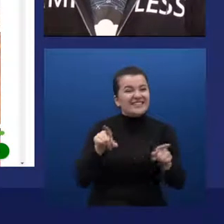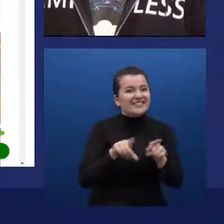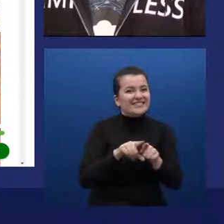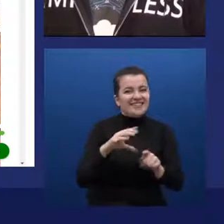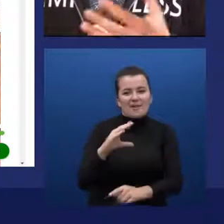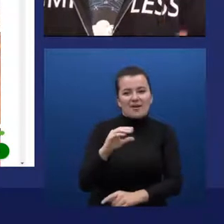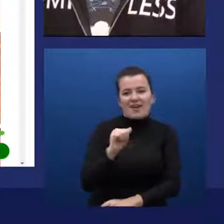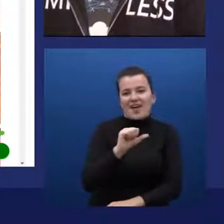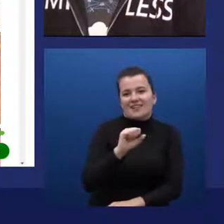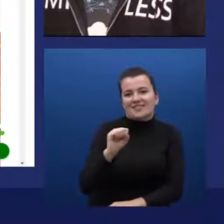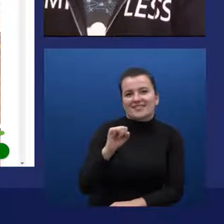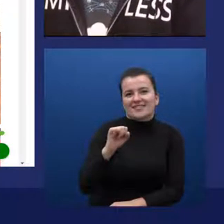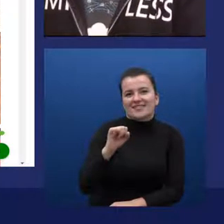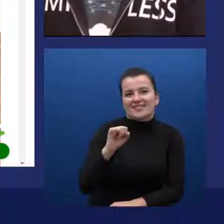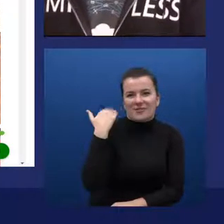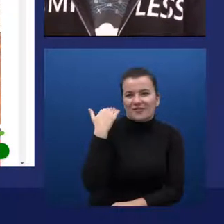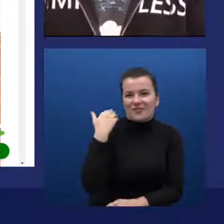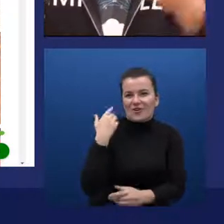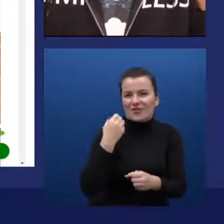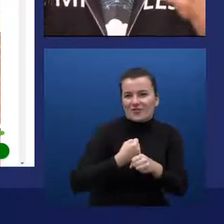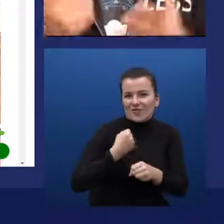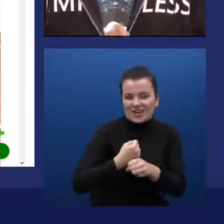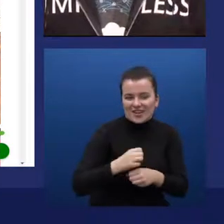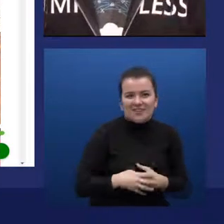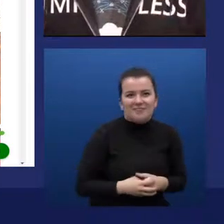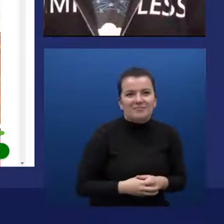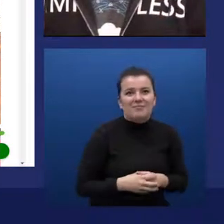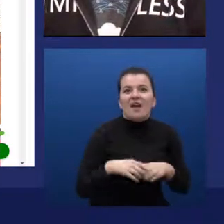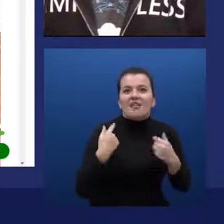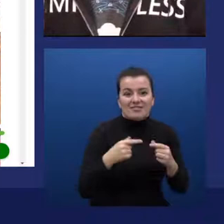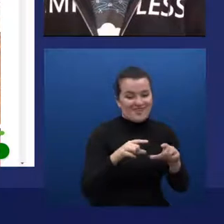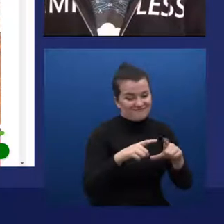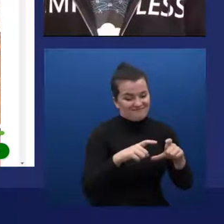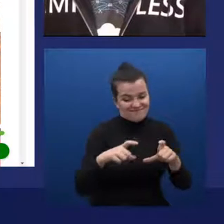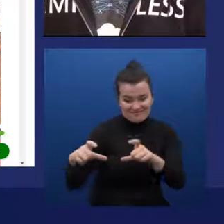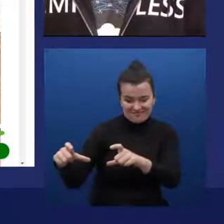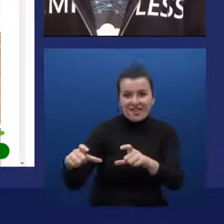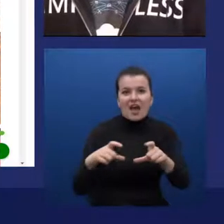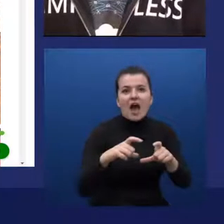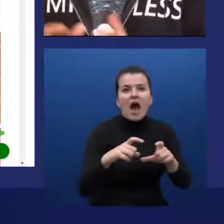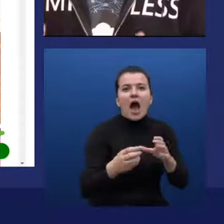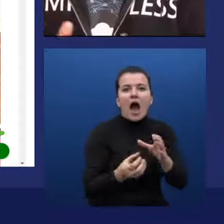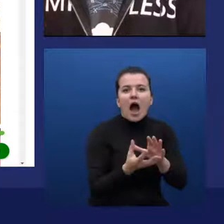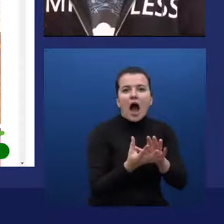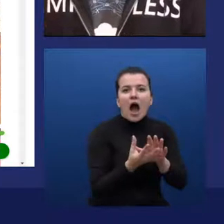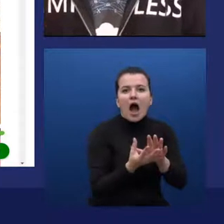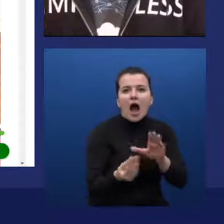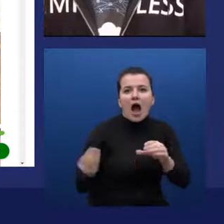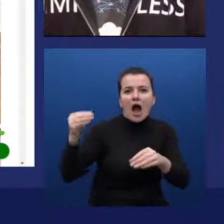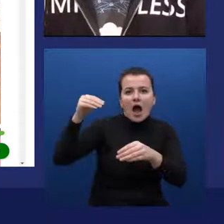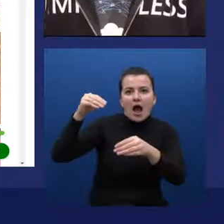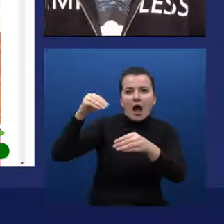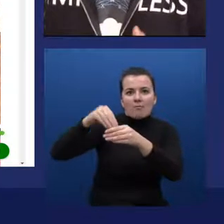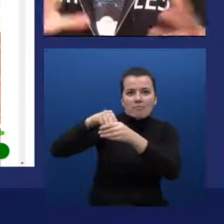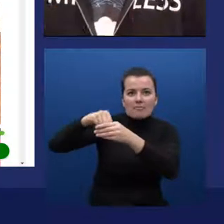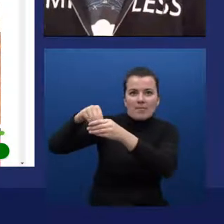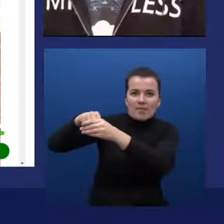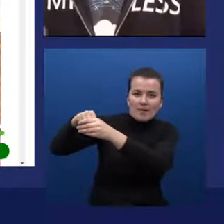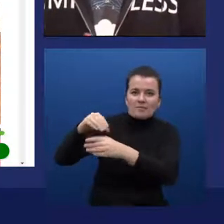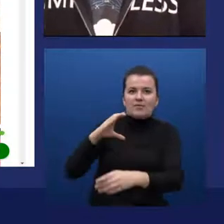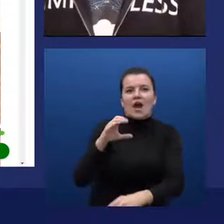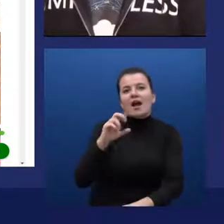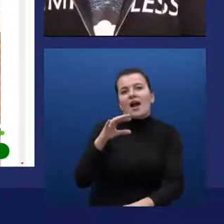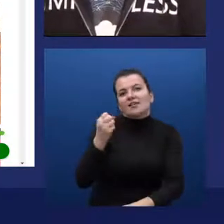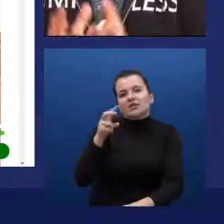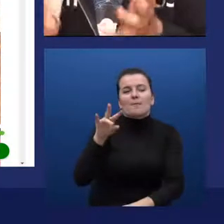of Bing to create this repository that I would then upload into my custom vision.ai workbench,